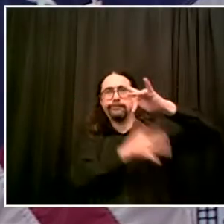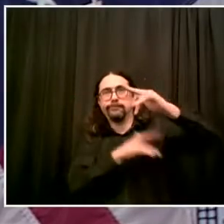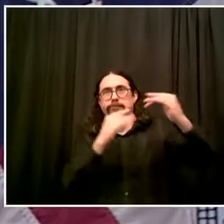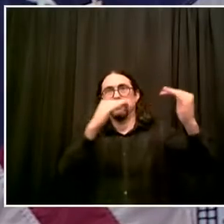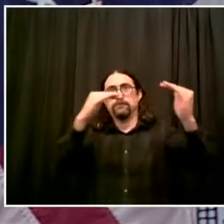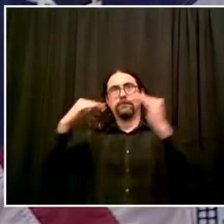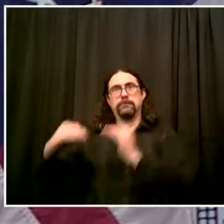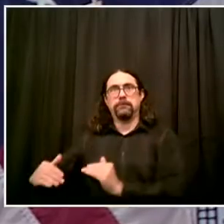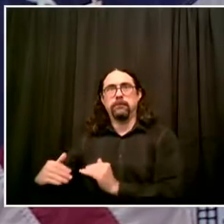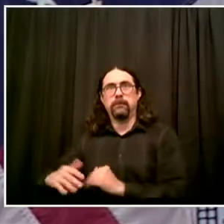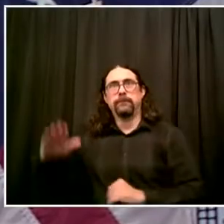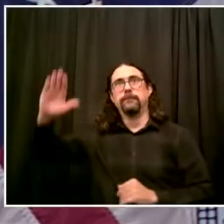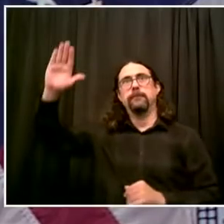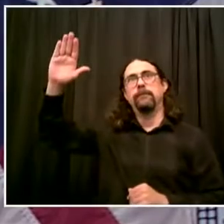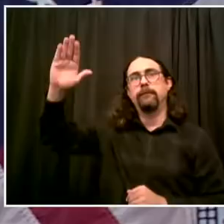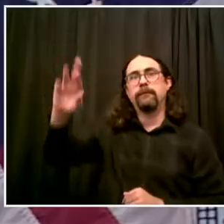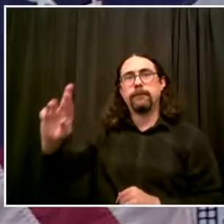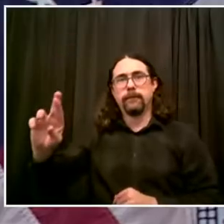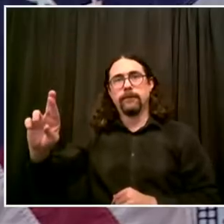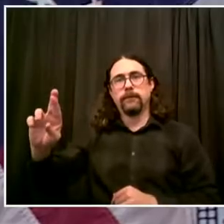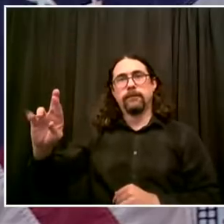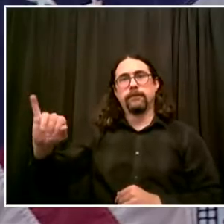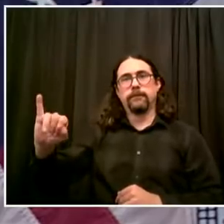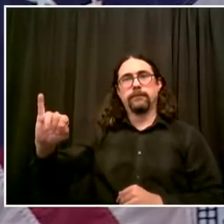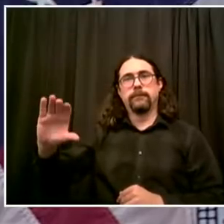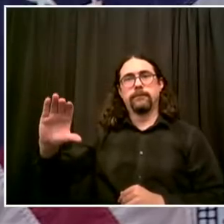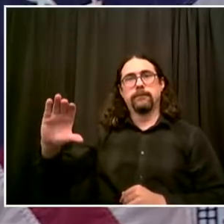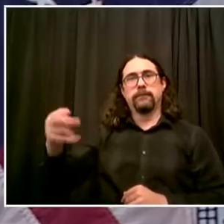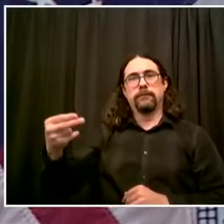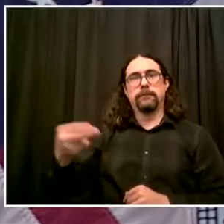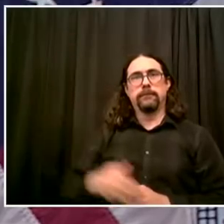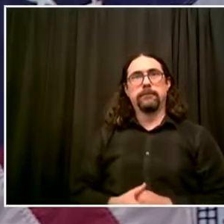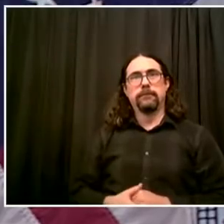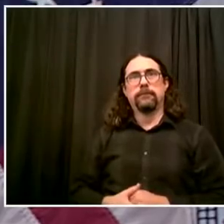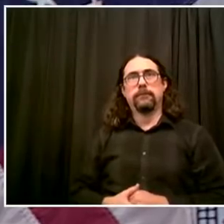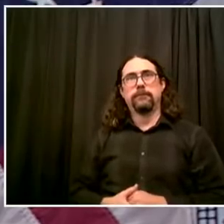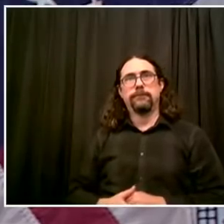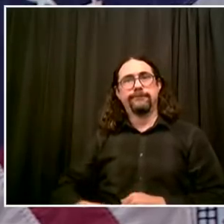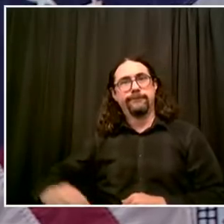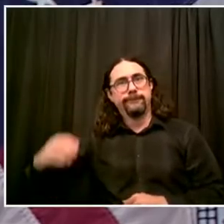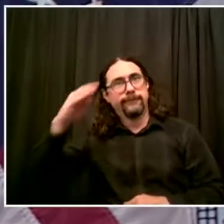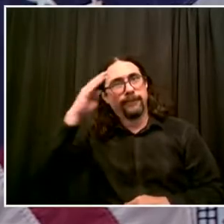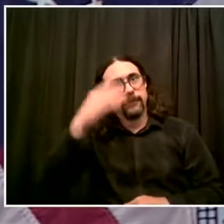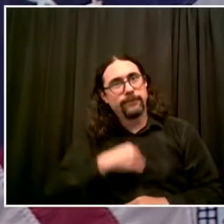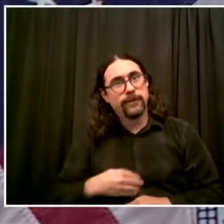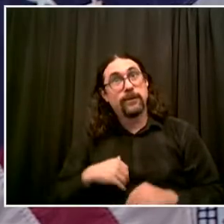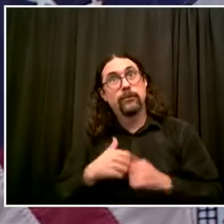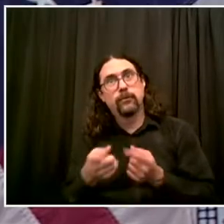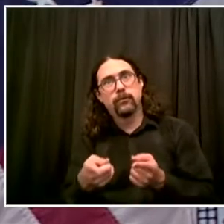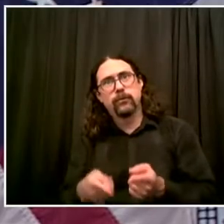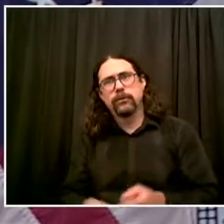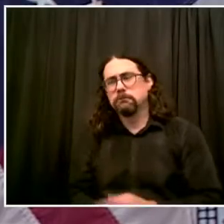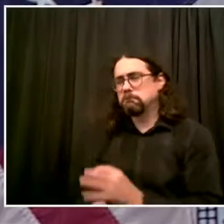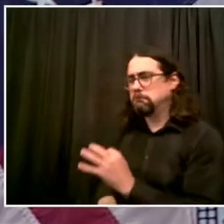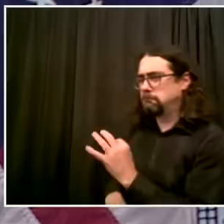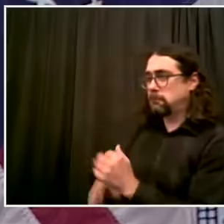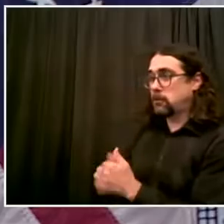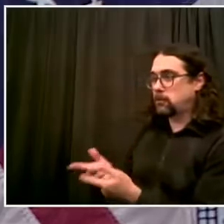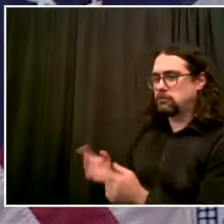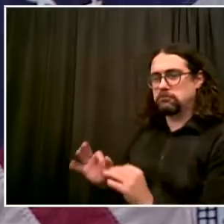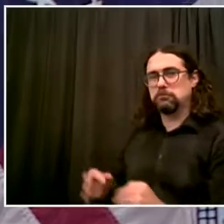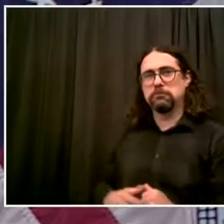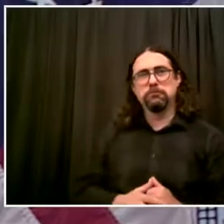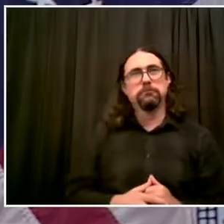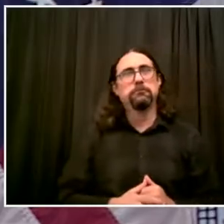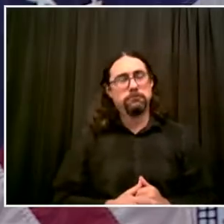Rich? Mr. Mayor, I just wanted to, hi there, how are you? How you doing, man? Good. I wanted to follow up on Andrew's question, in